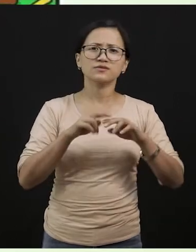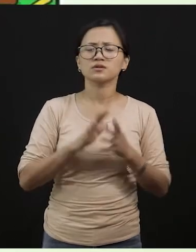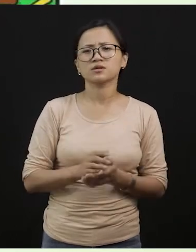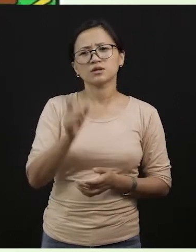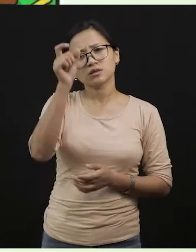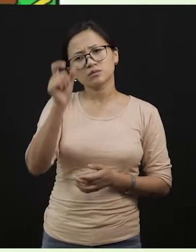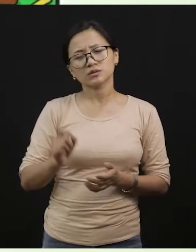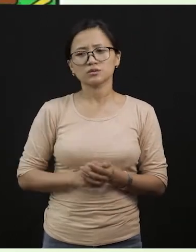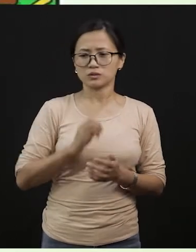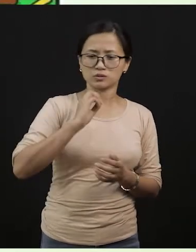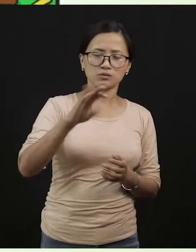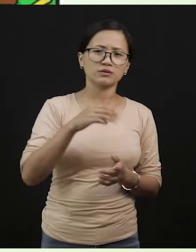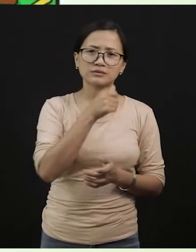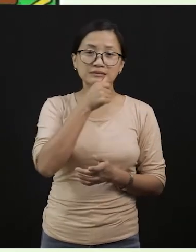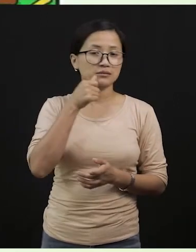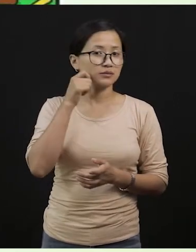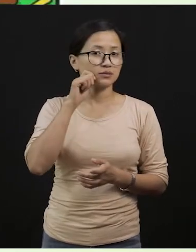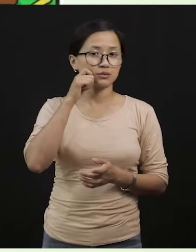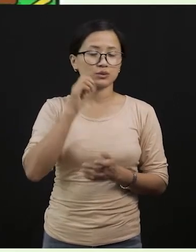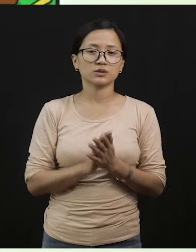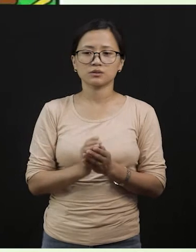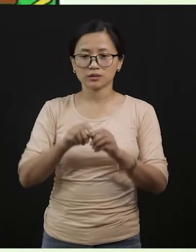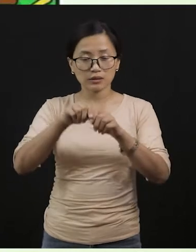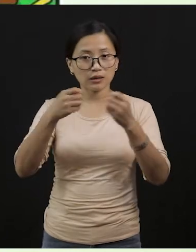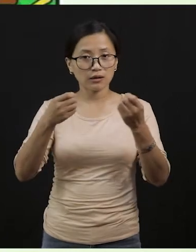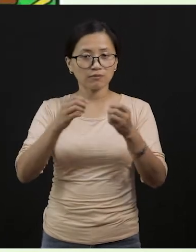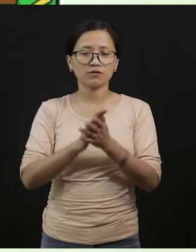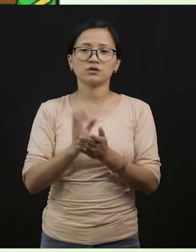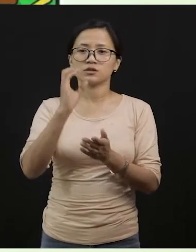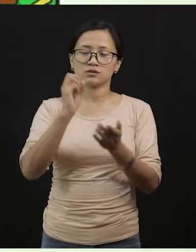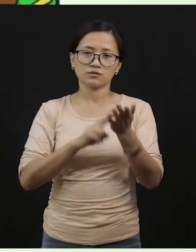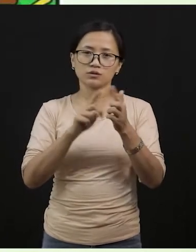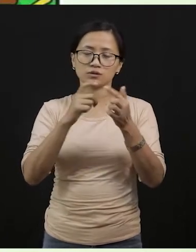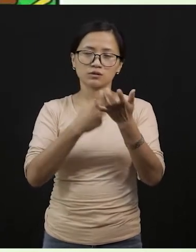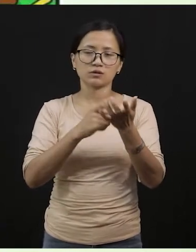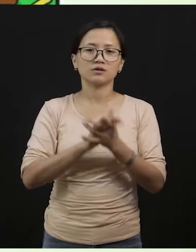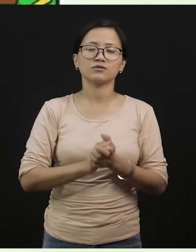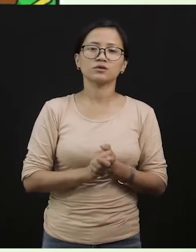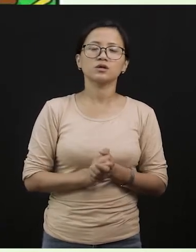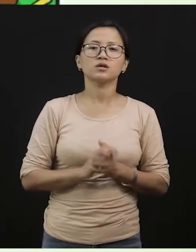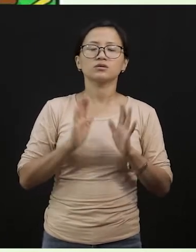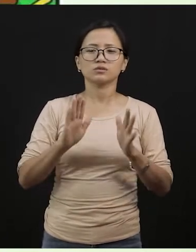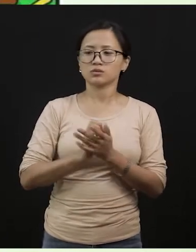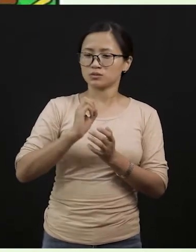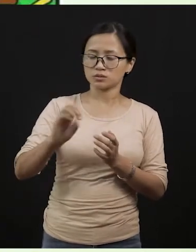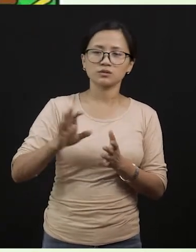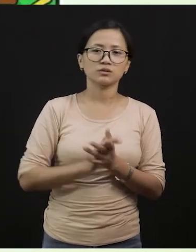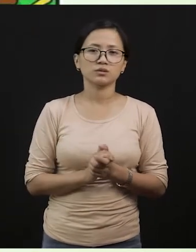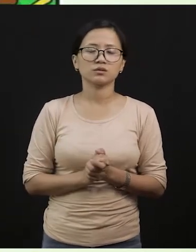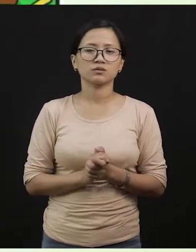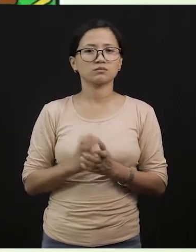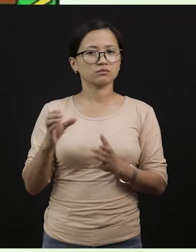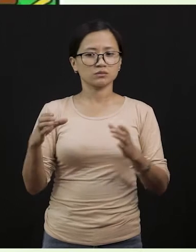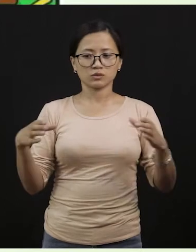sure you don't do that as a student, but if in case there is anyone here amongst us who has the habit of not using